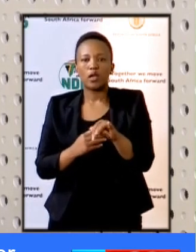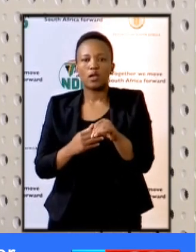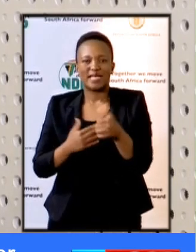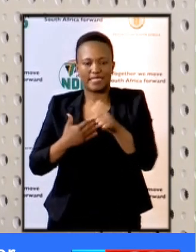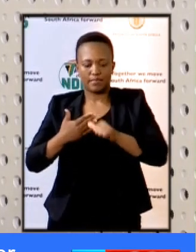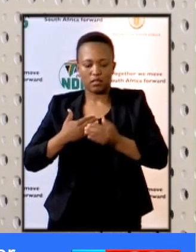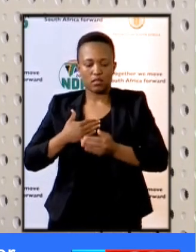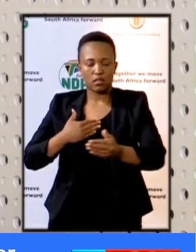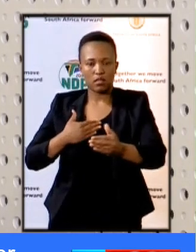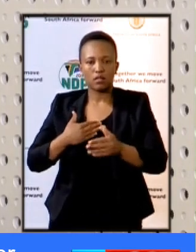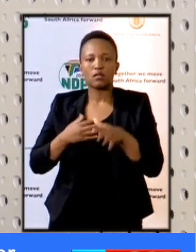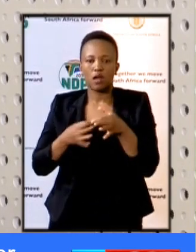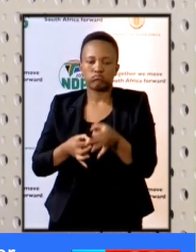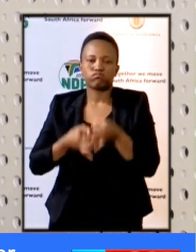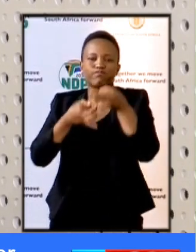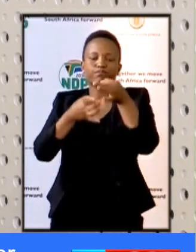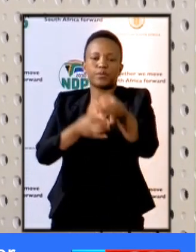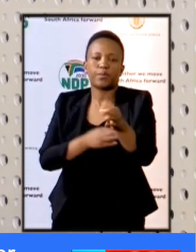and Training